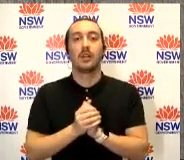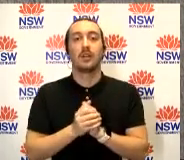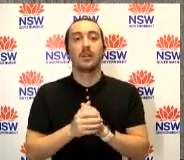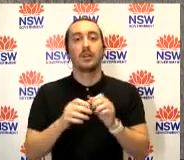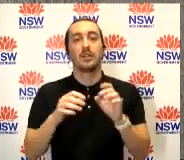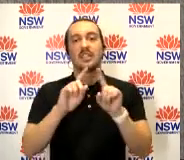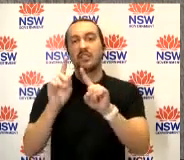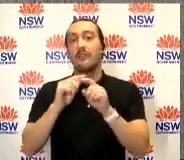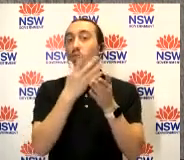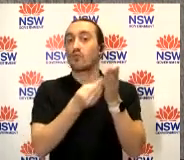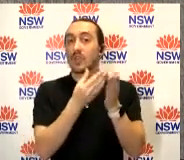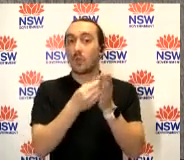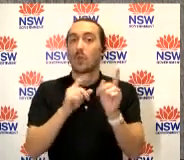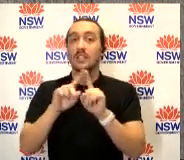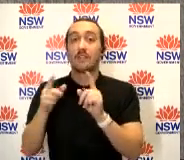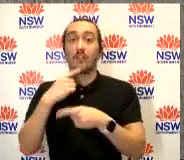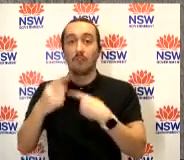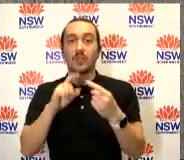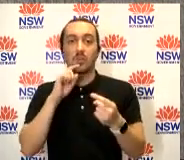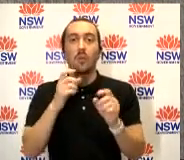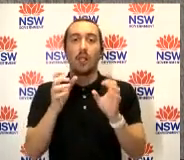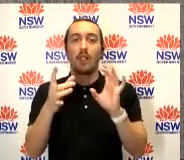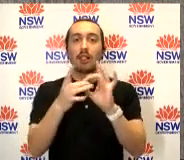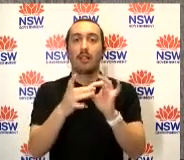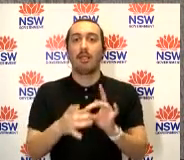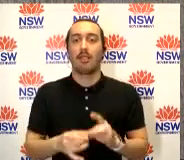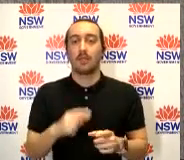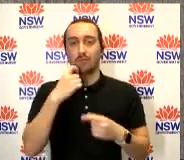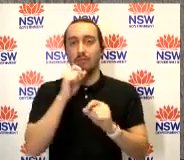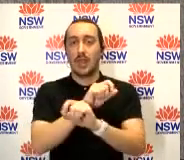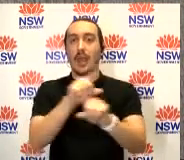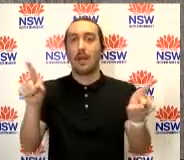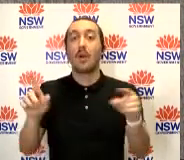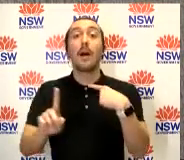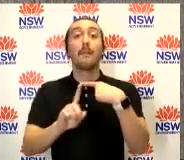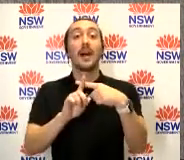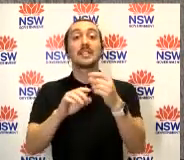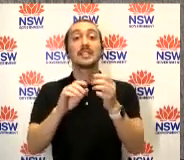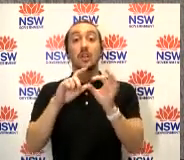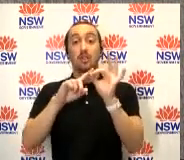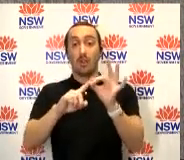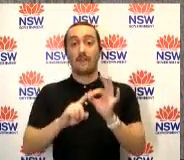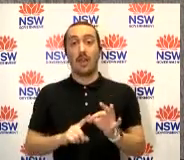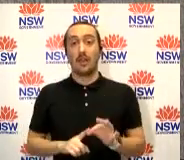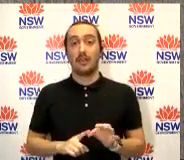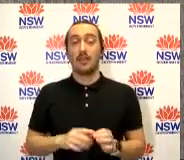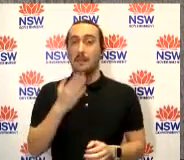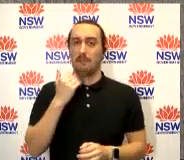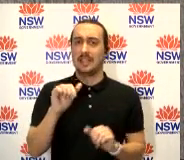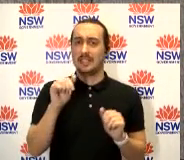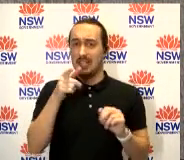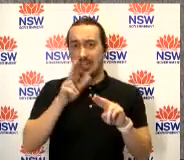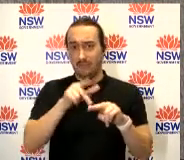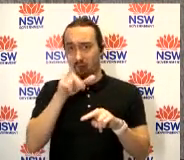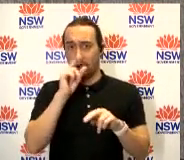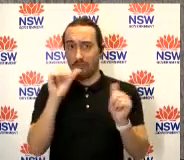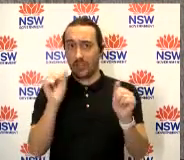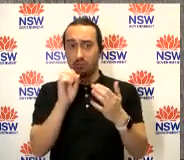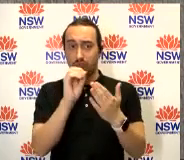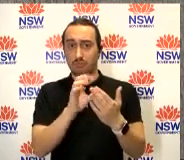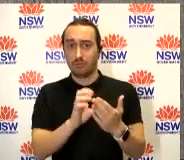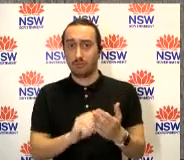relevant resource links and also a short survey. So I ask if you can please complete that survey. And if you have any further questions,